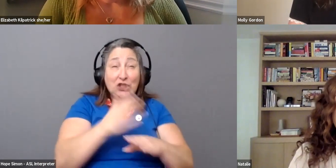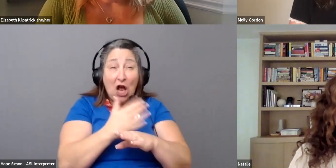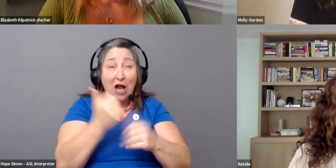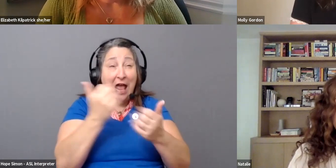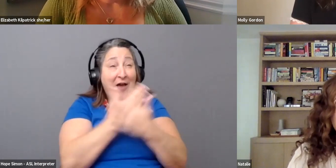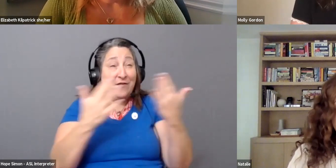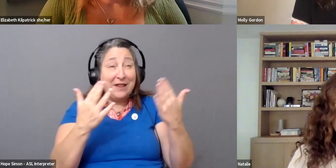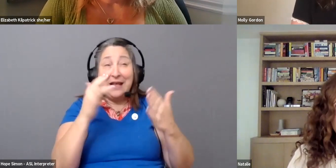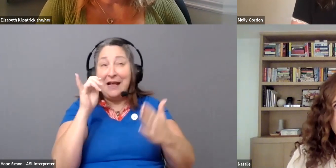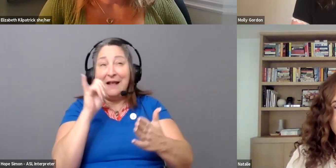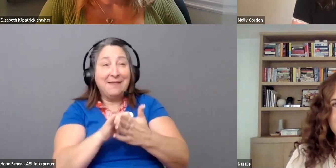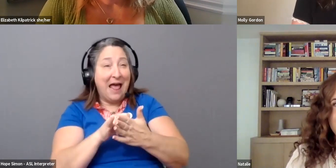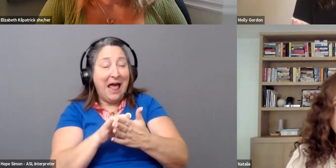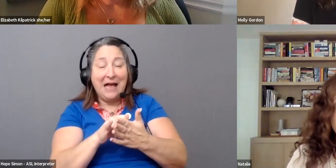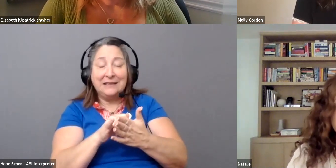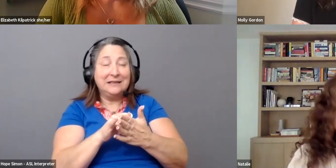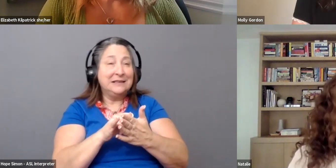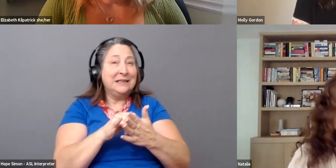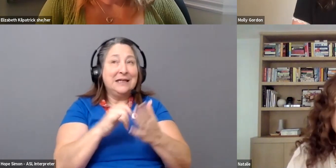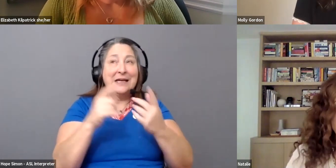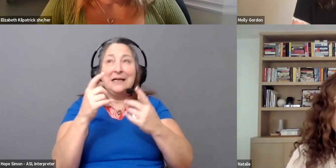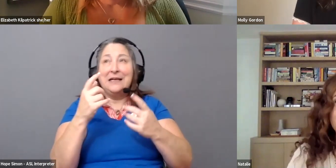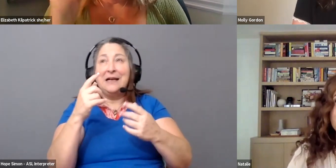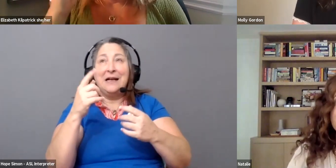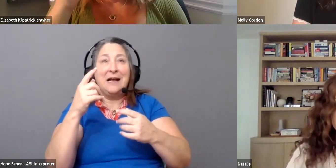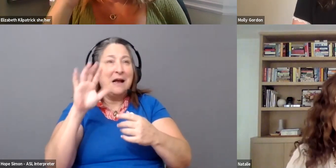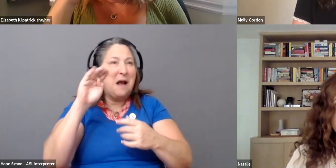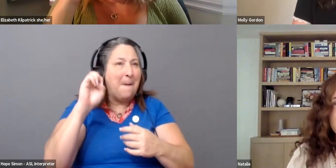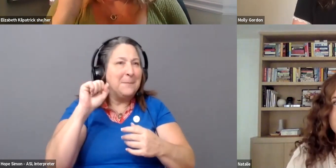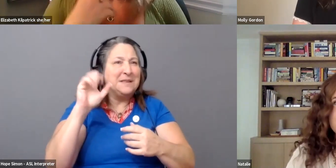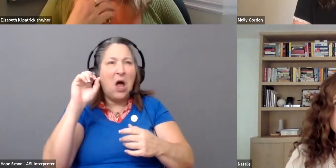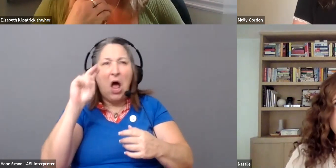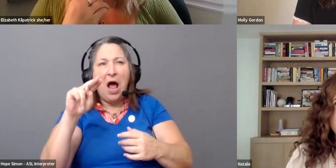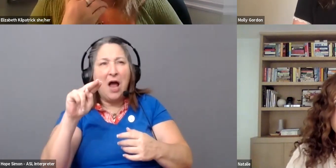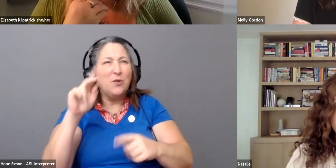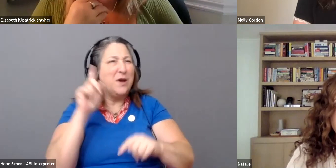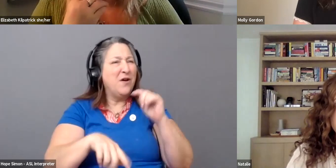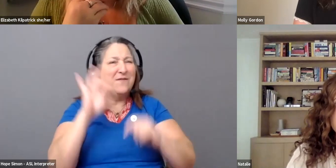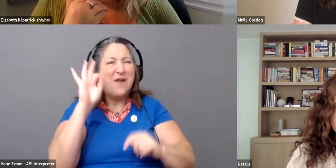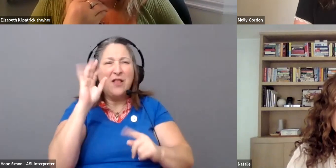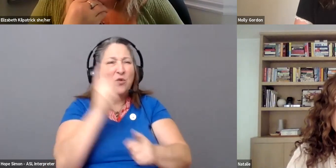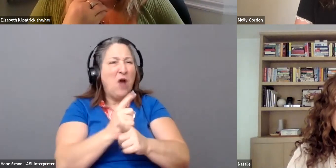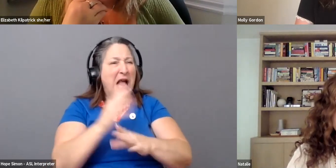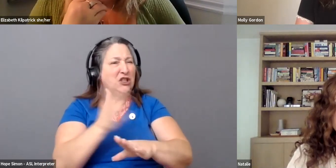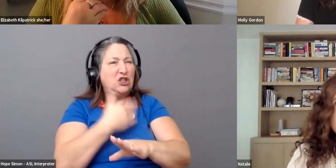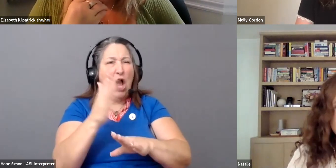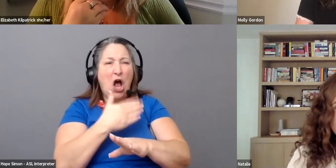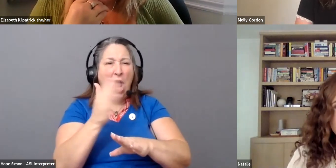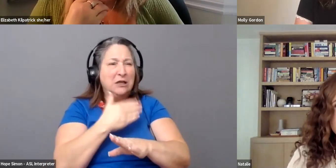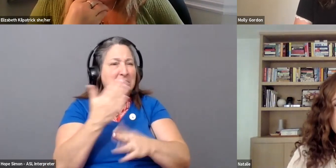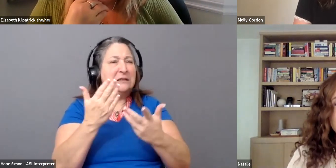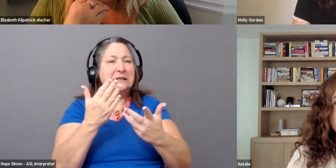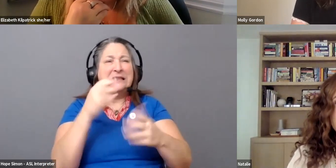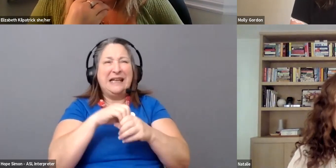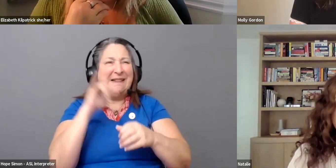we could not find the right song in that little montage bit, and we tried so many